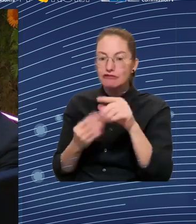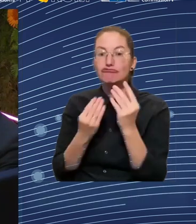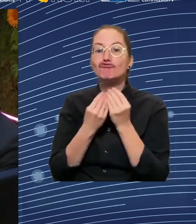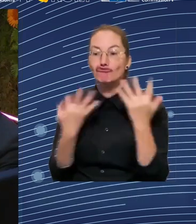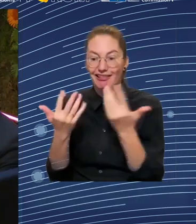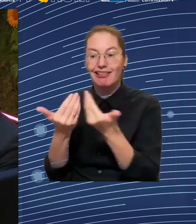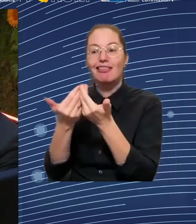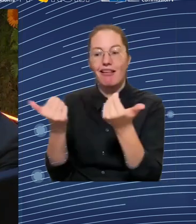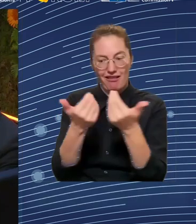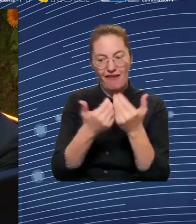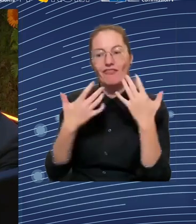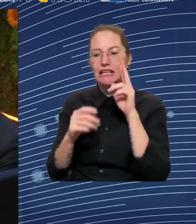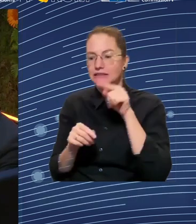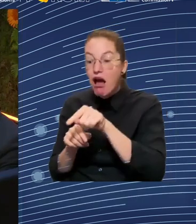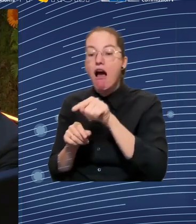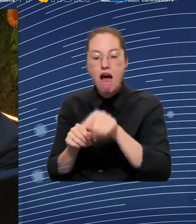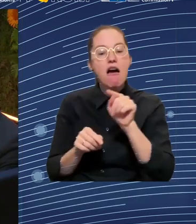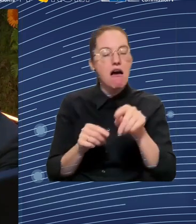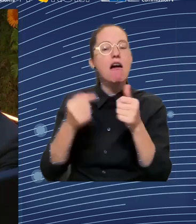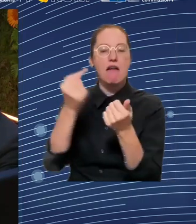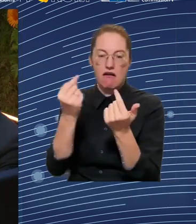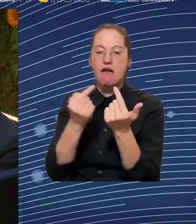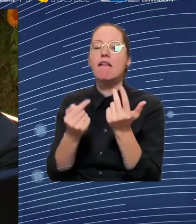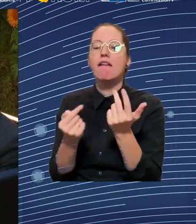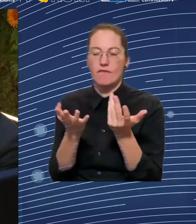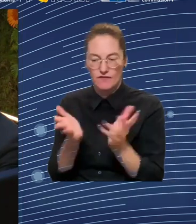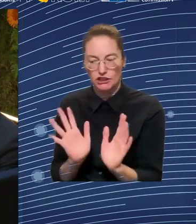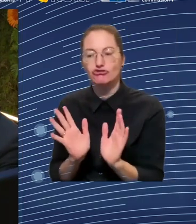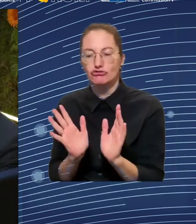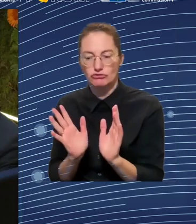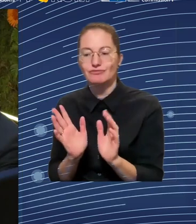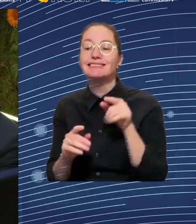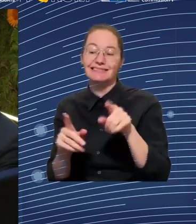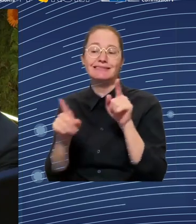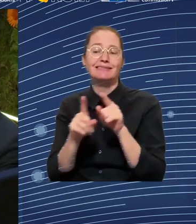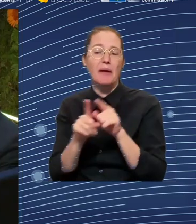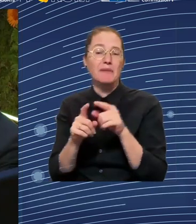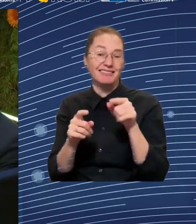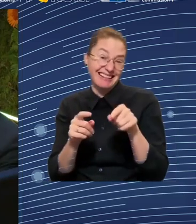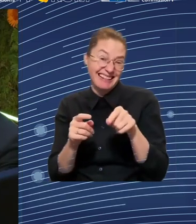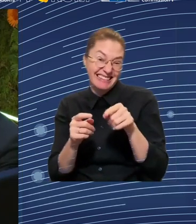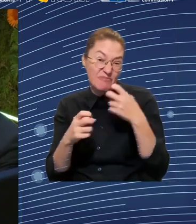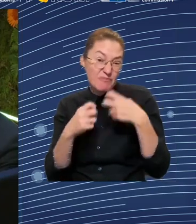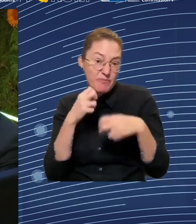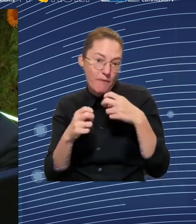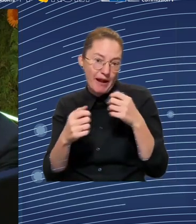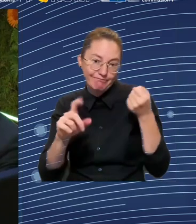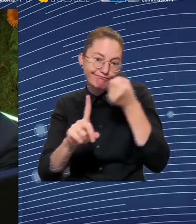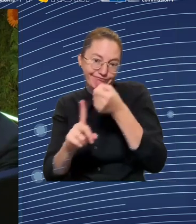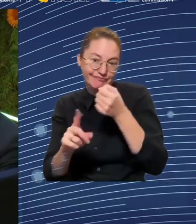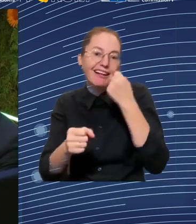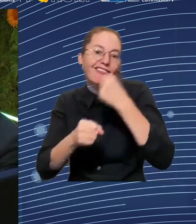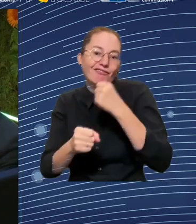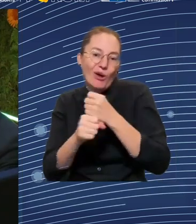So based on your research at the Gender Equality Institute, what are the